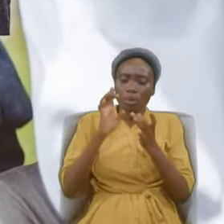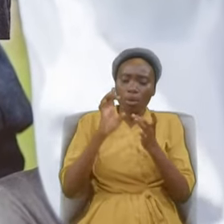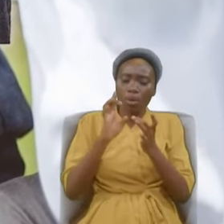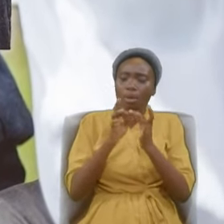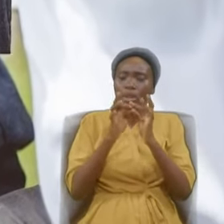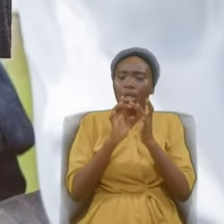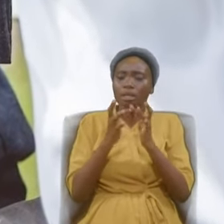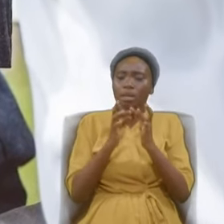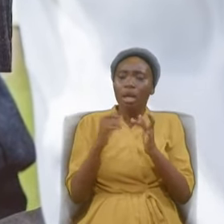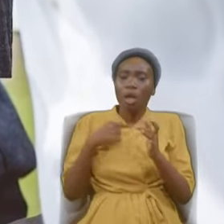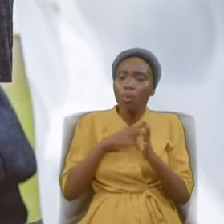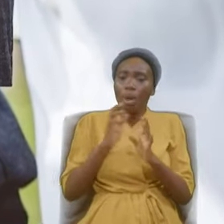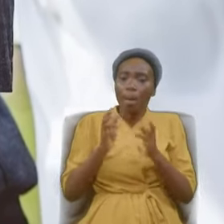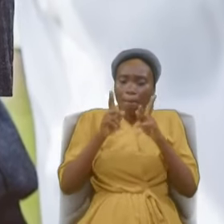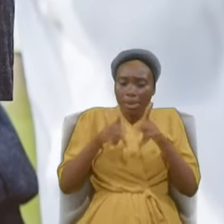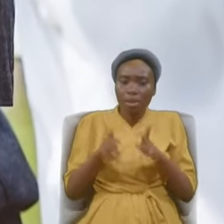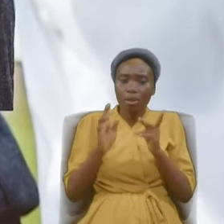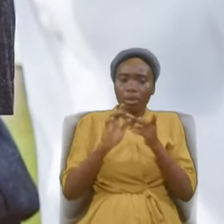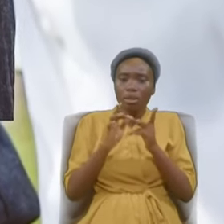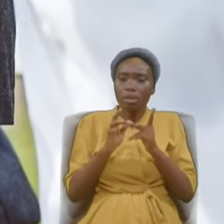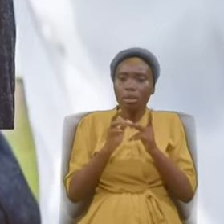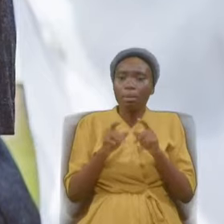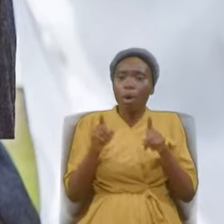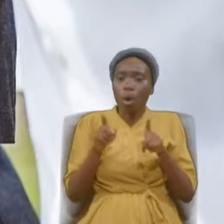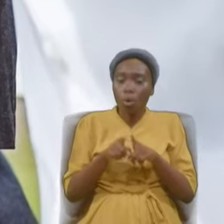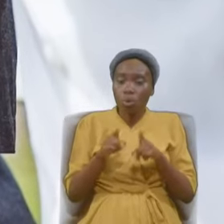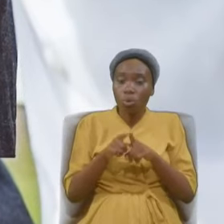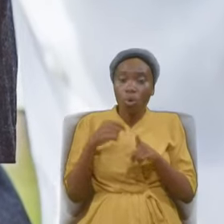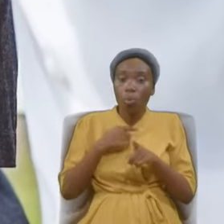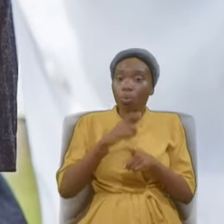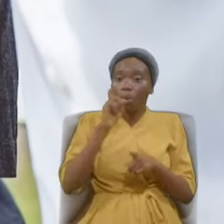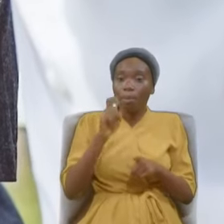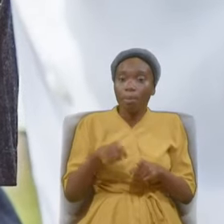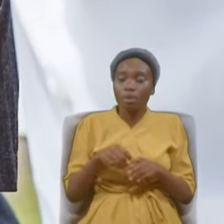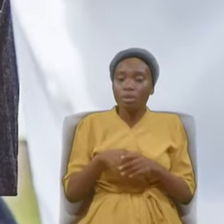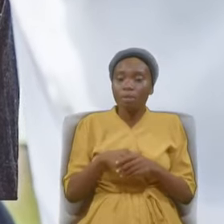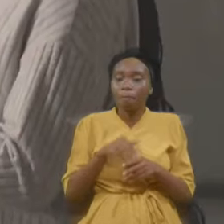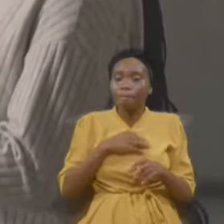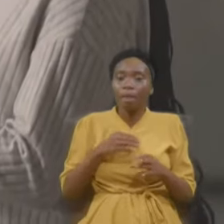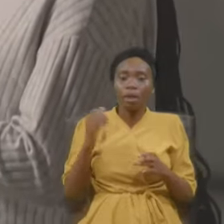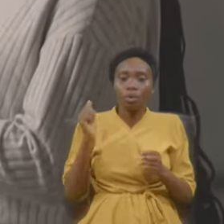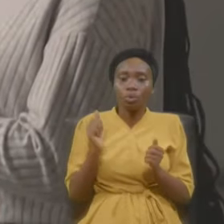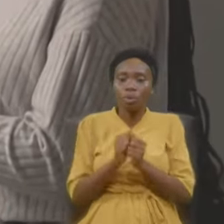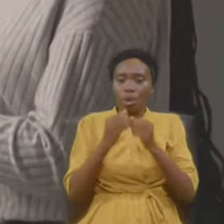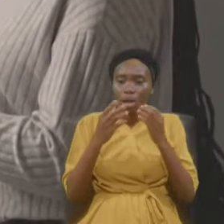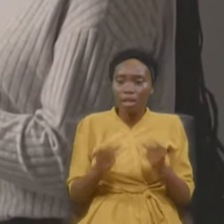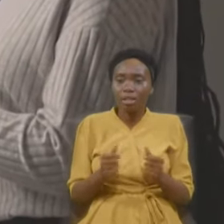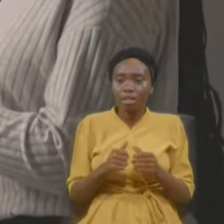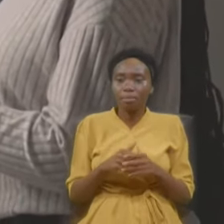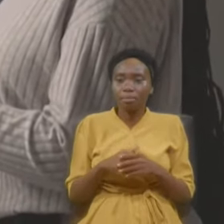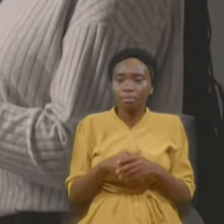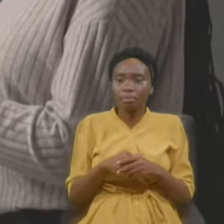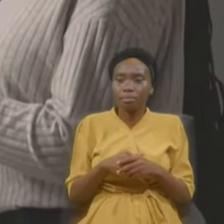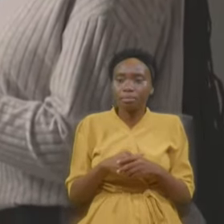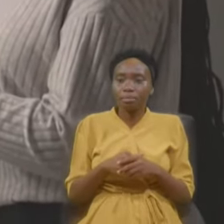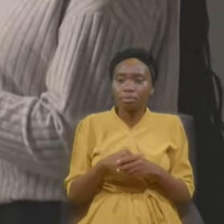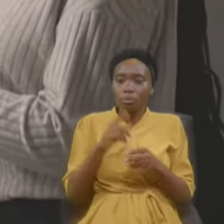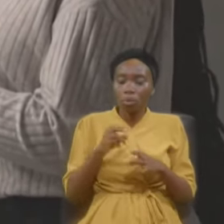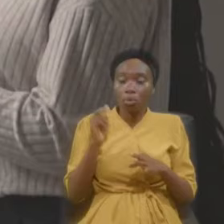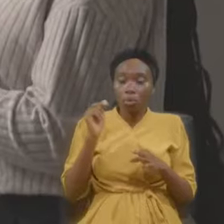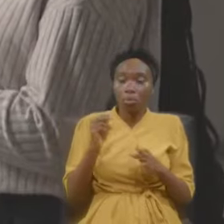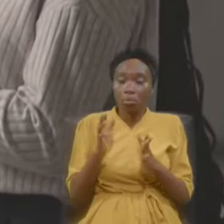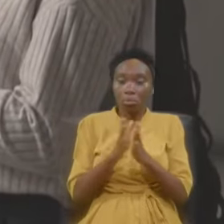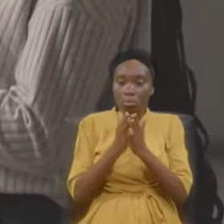We're personally contacting them. We ought to, we must. And we must do it with urgency. There may be tracts, there may be